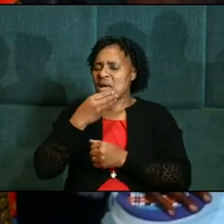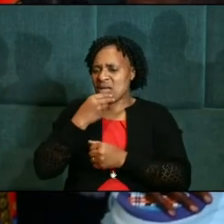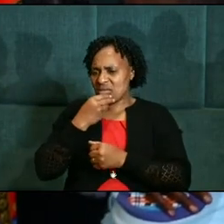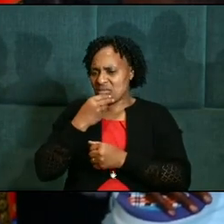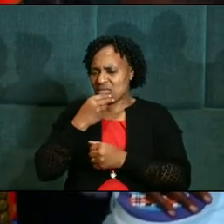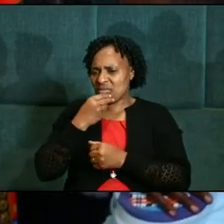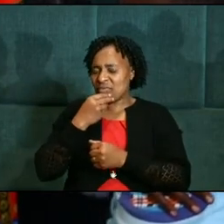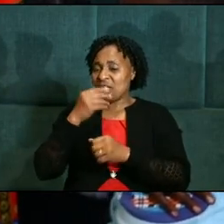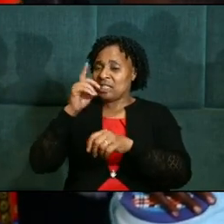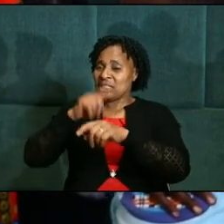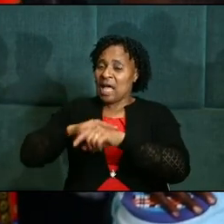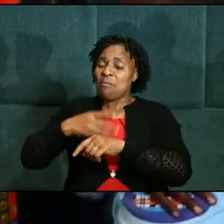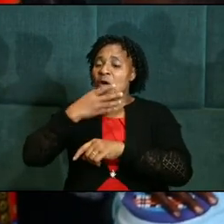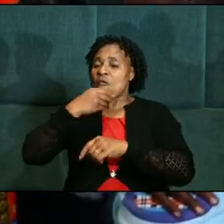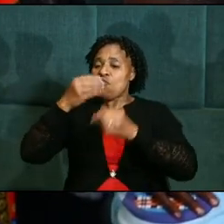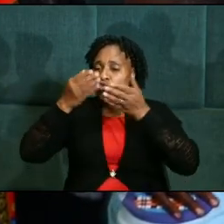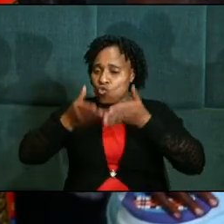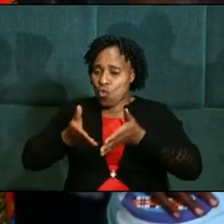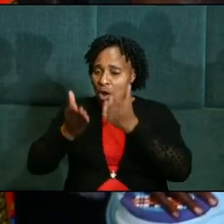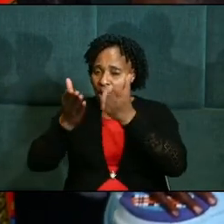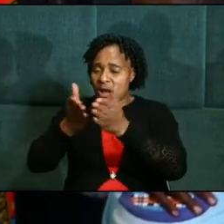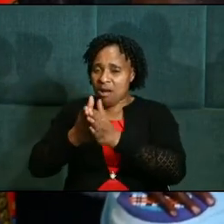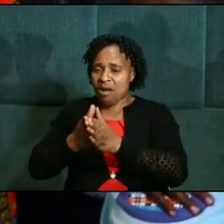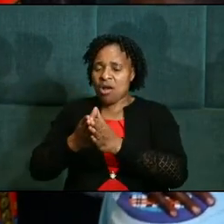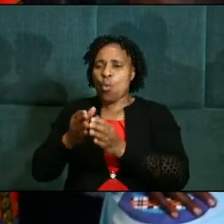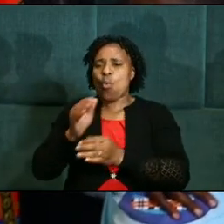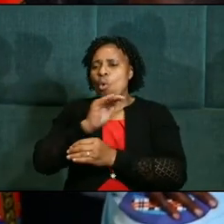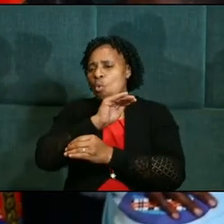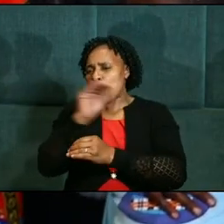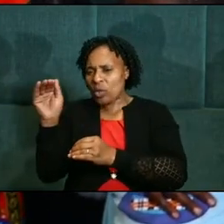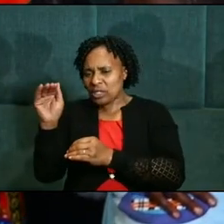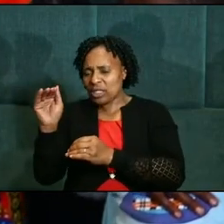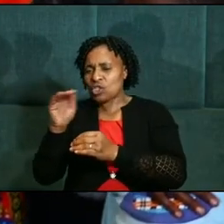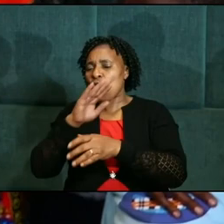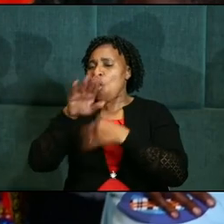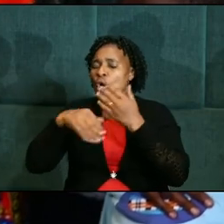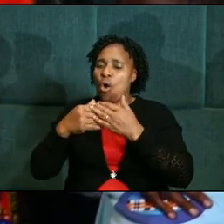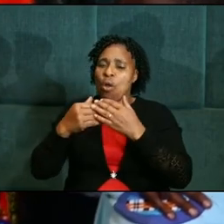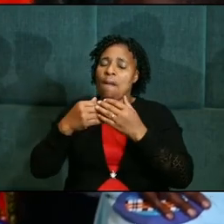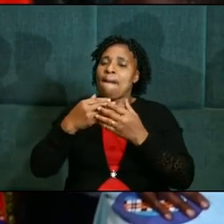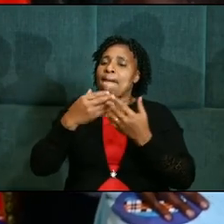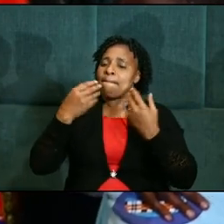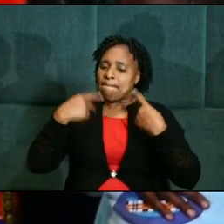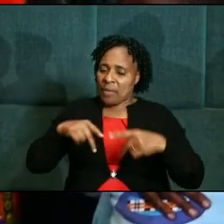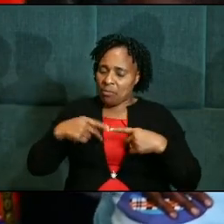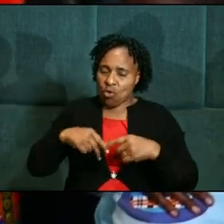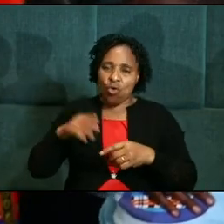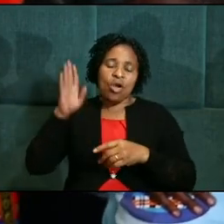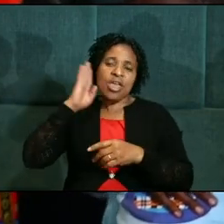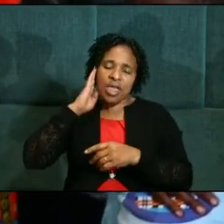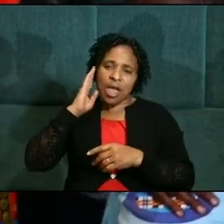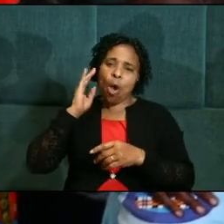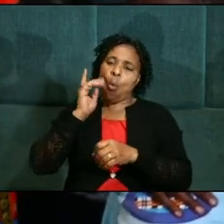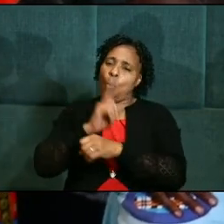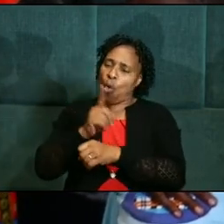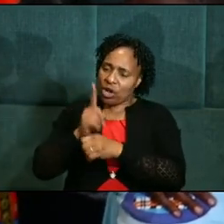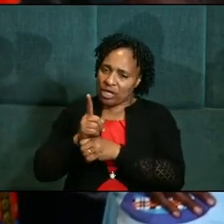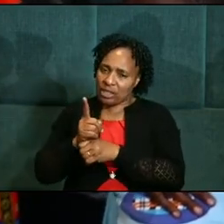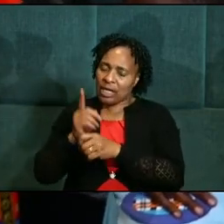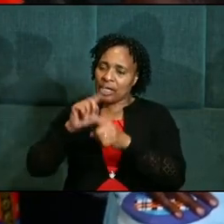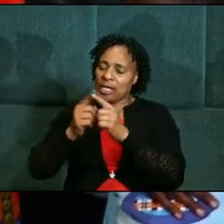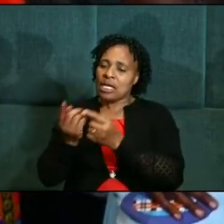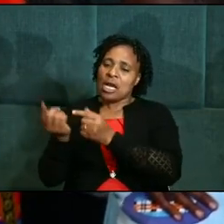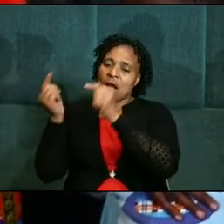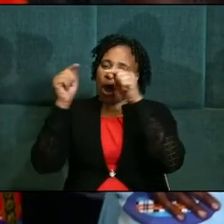The time of Noah, you pleaded with the rest of humanity to heed your warnings and come